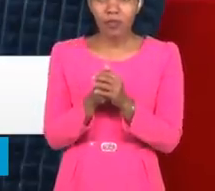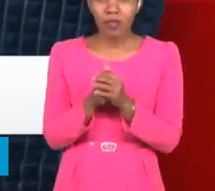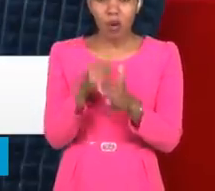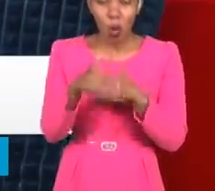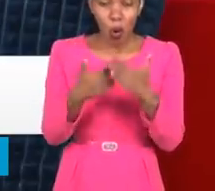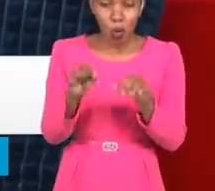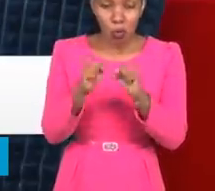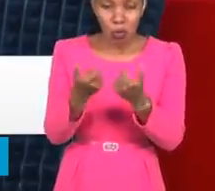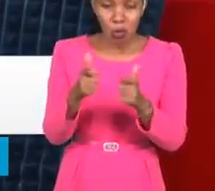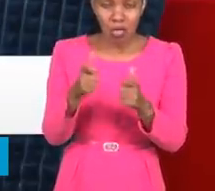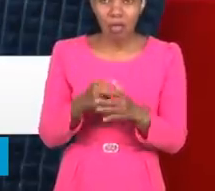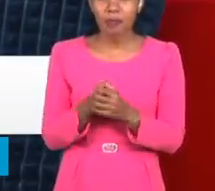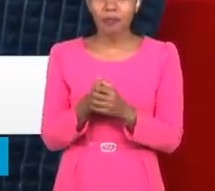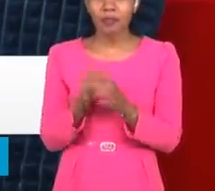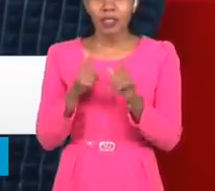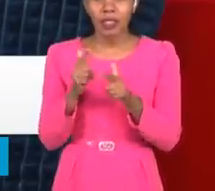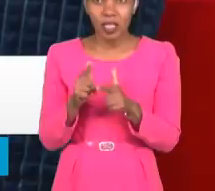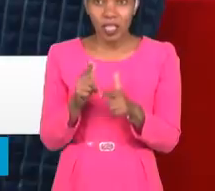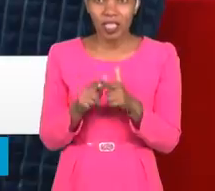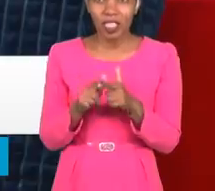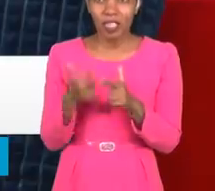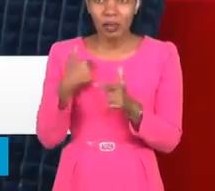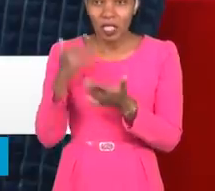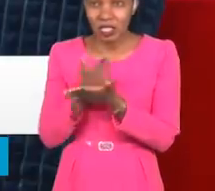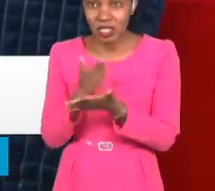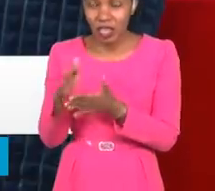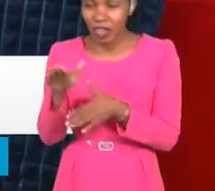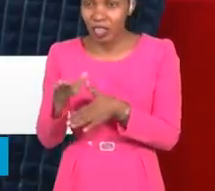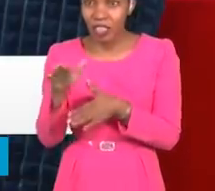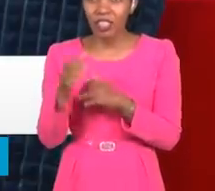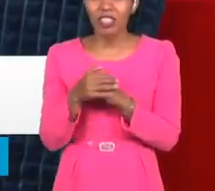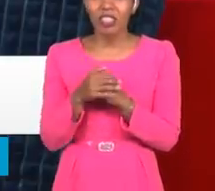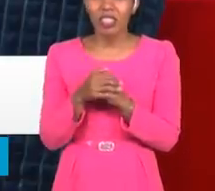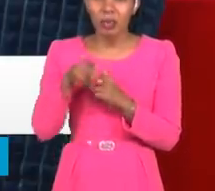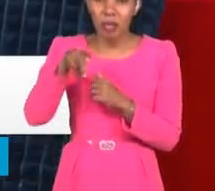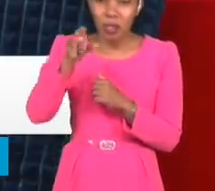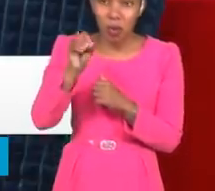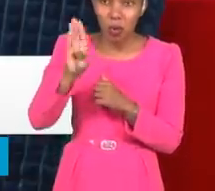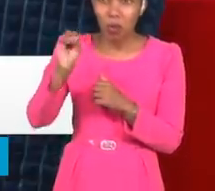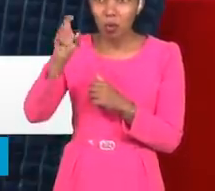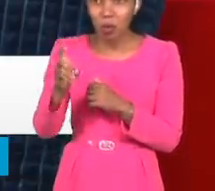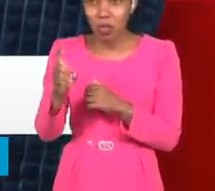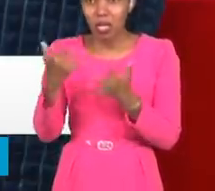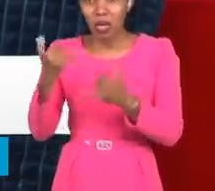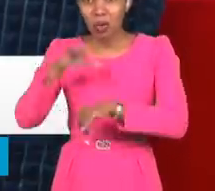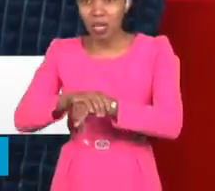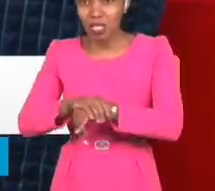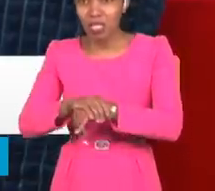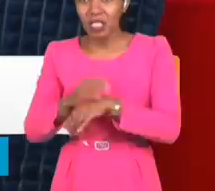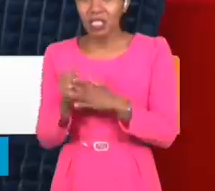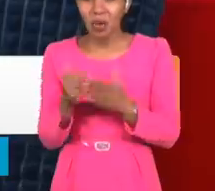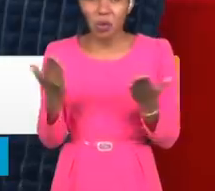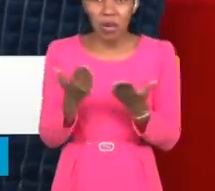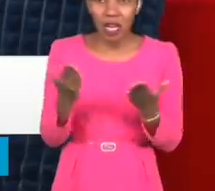those social media platforms, and I even share location, PO box, finders now checked in